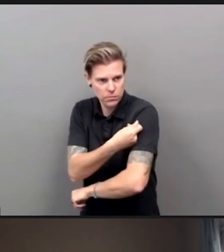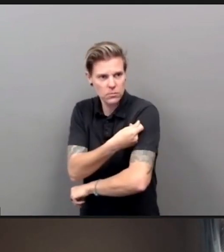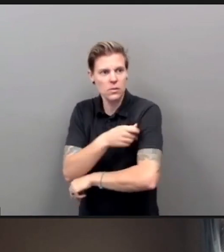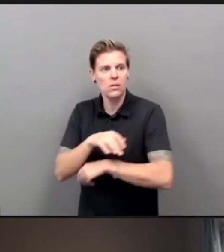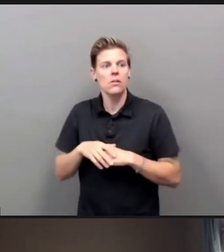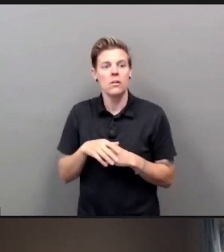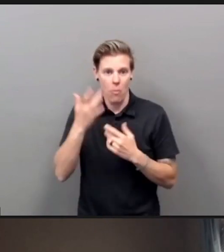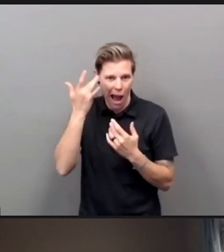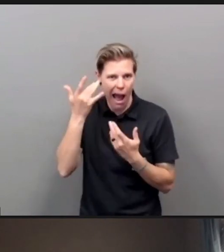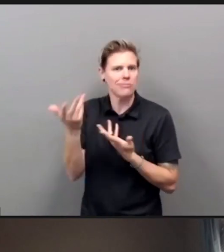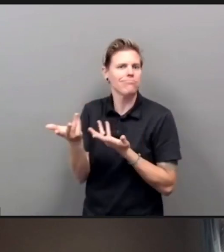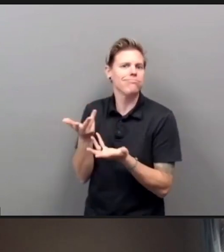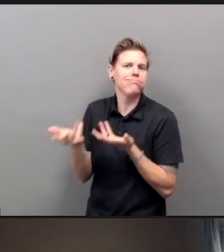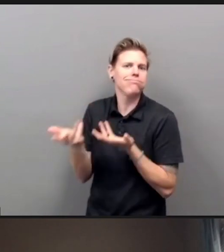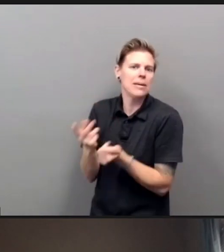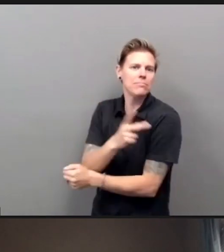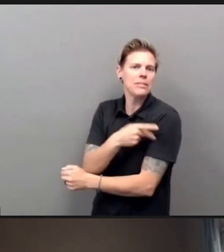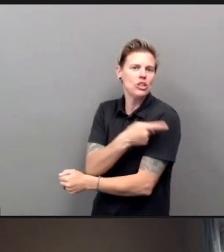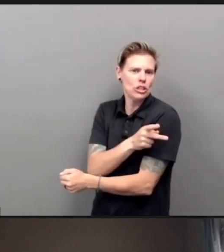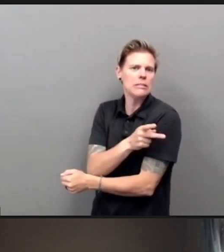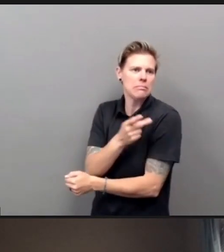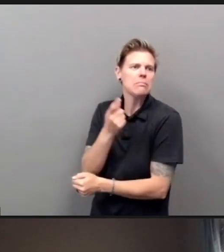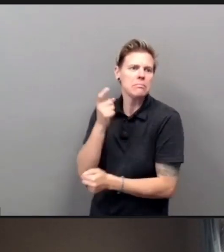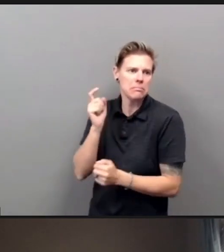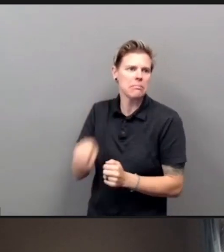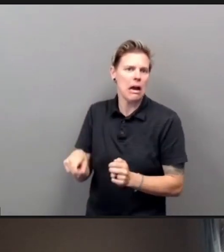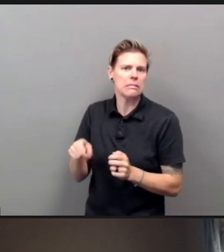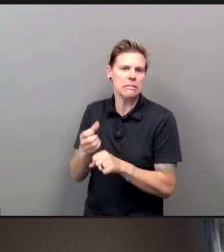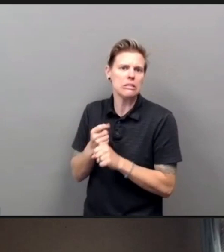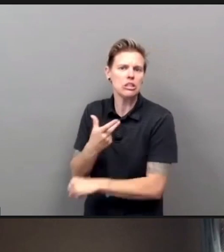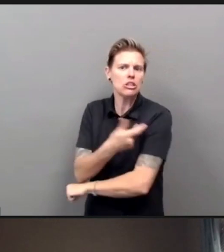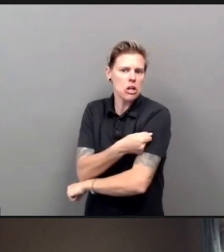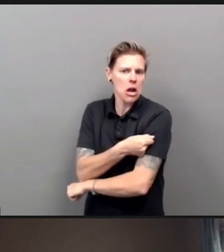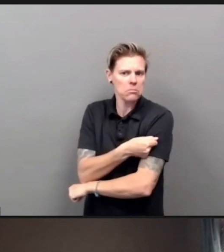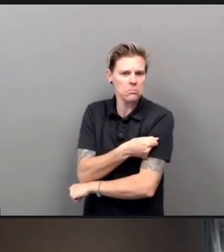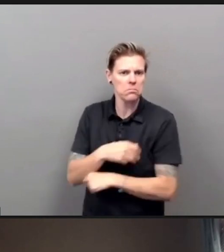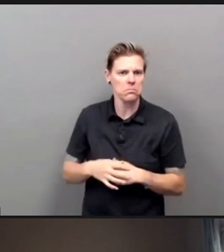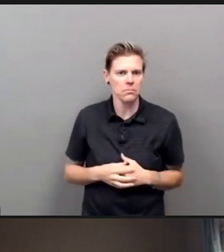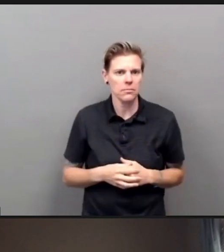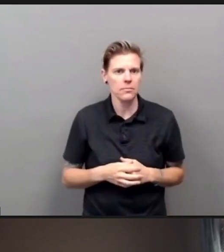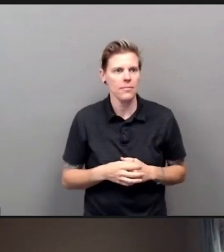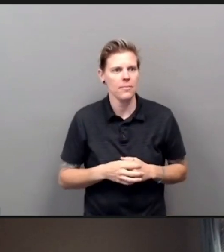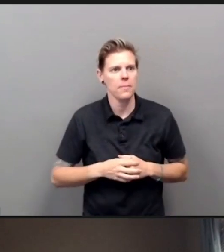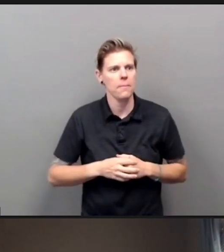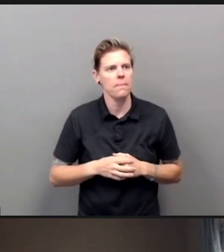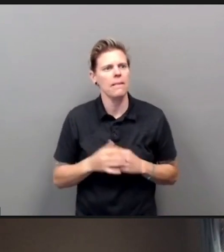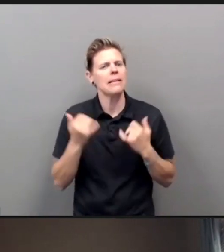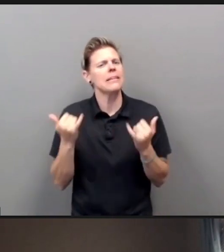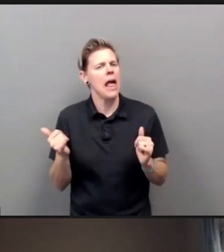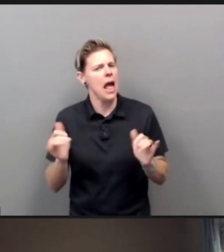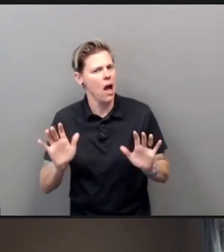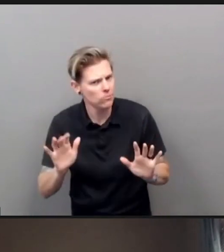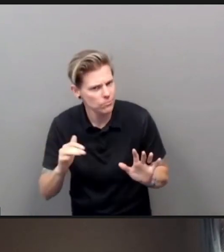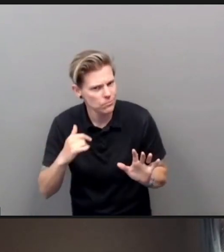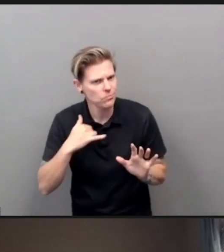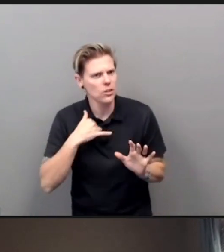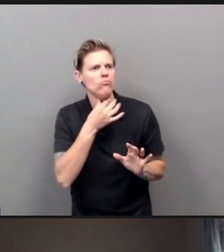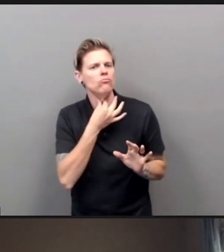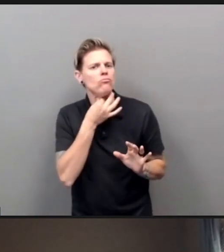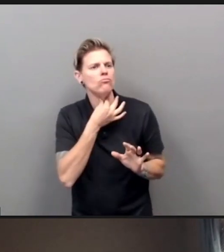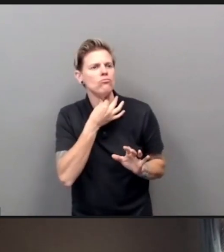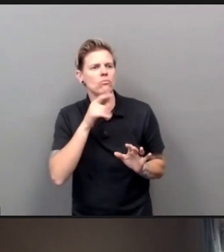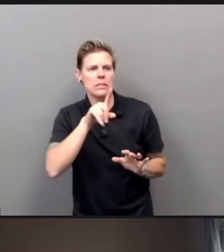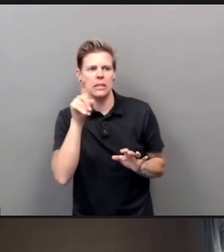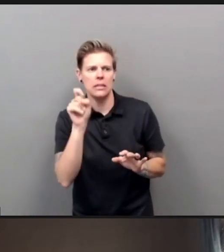are required to be vaccinated. And so my question is about EMT and paramedic firefighters